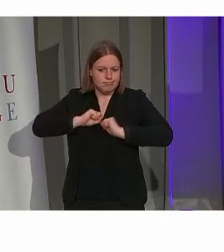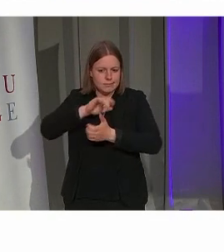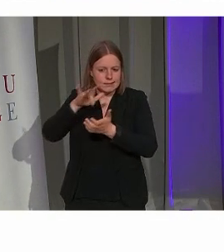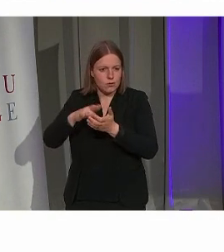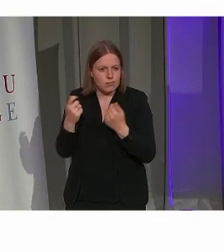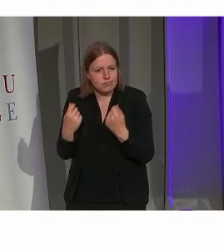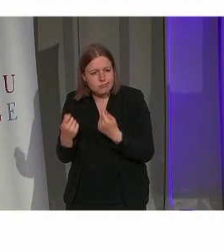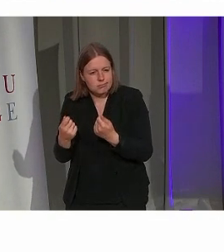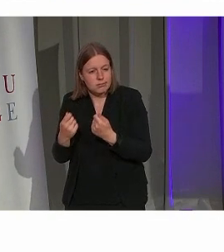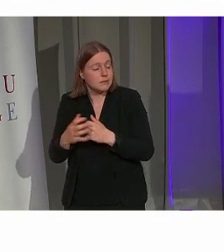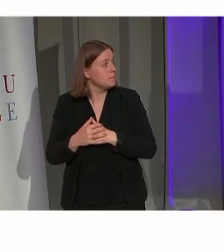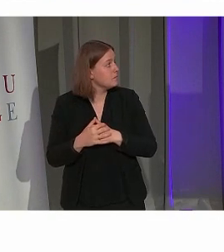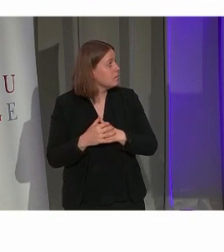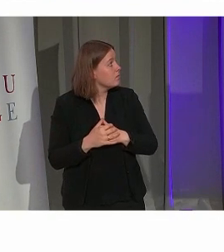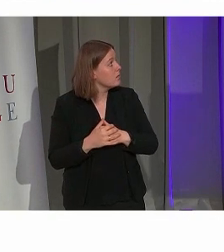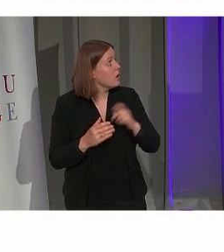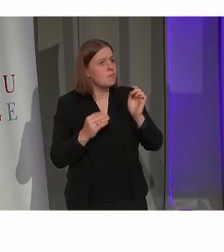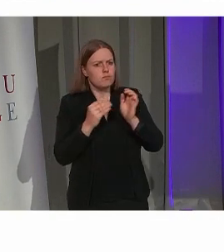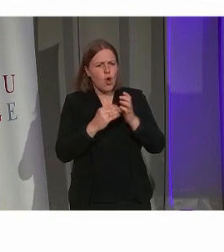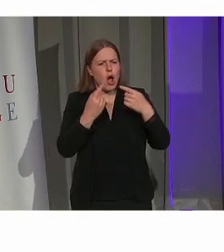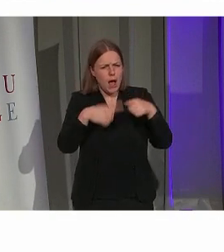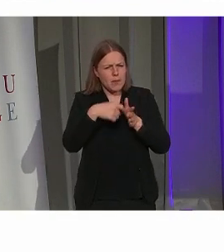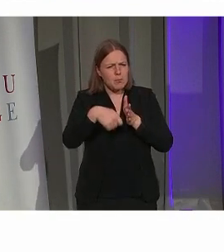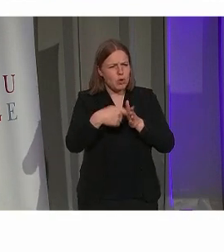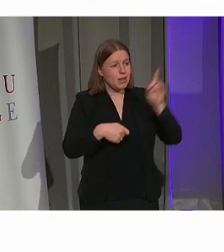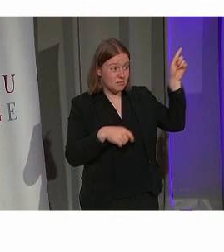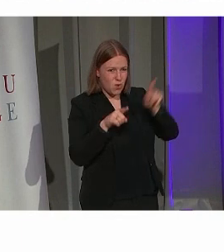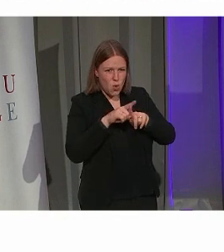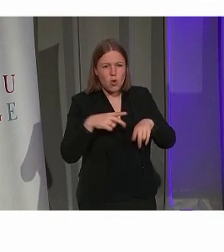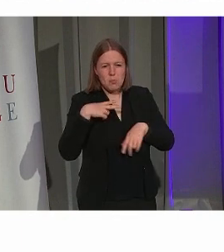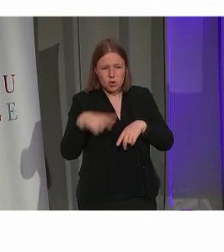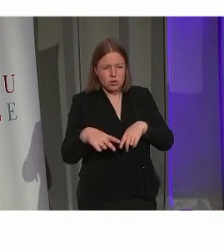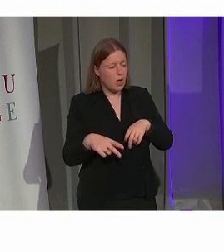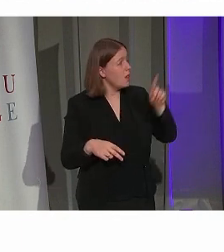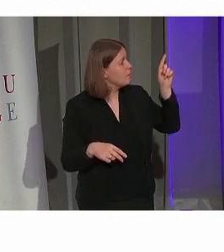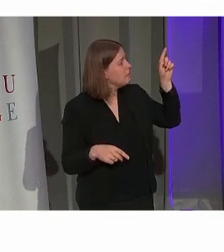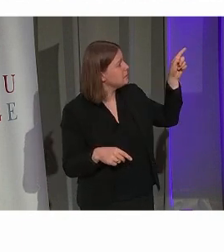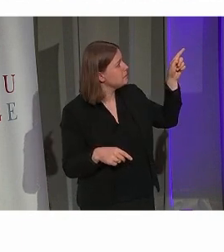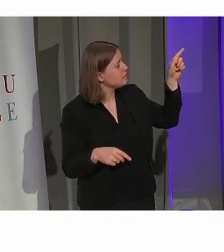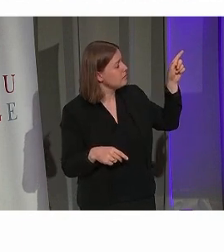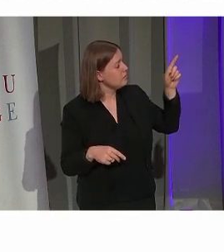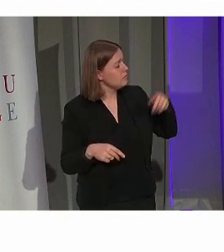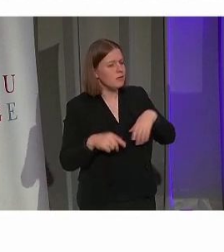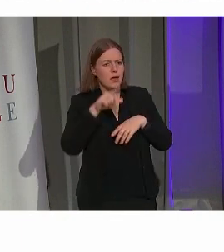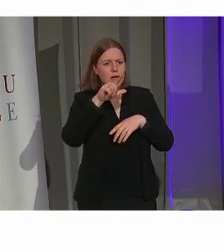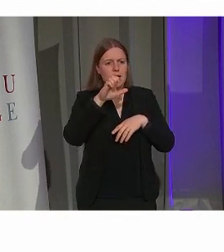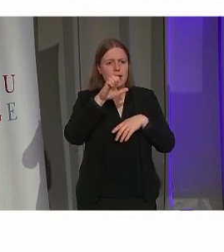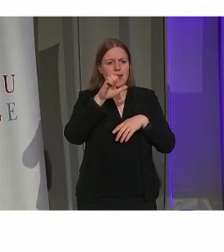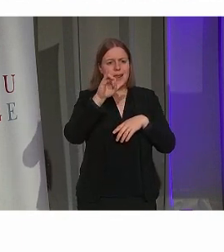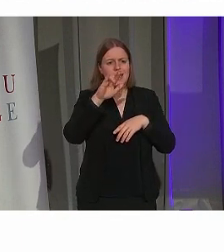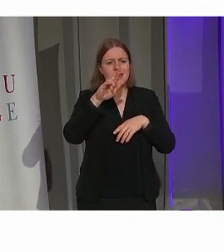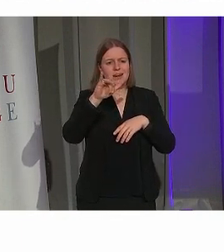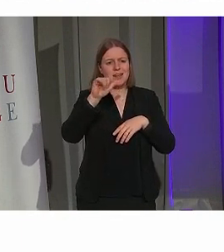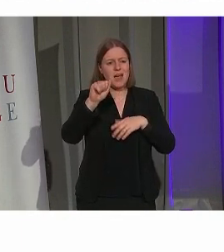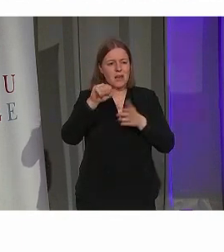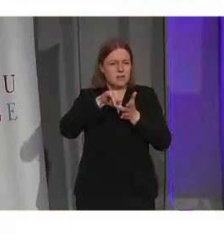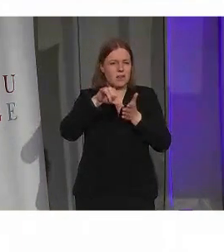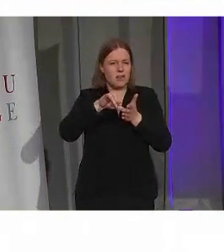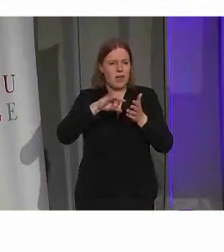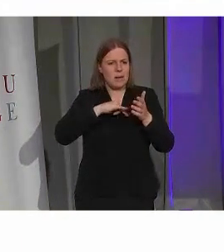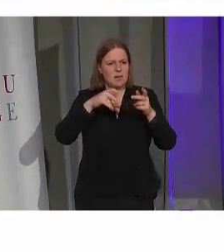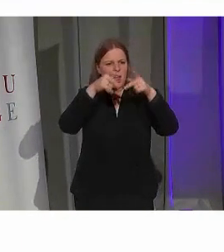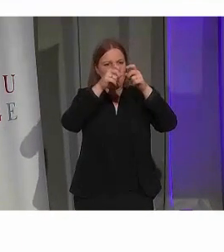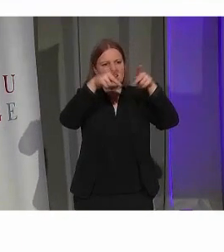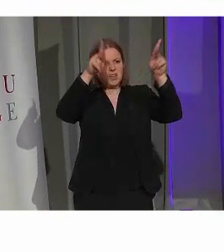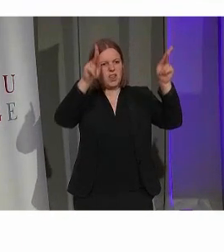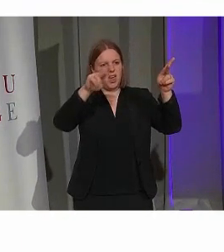This project, again in Portugal, provides mechanical access to Leiria Castle, won an